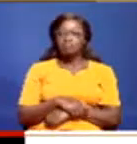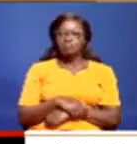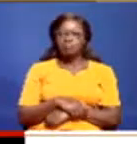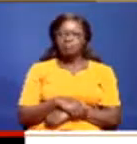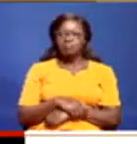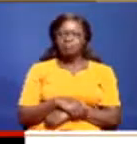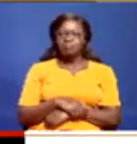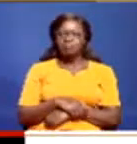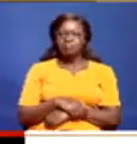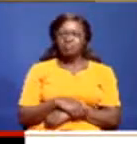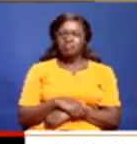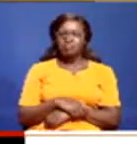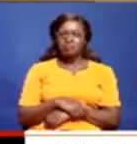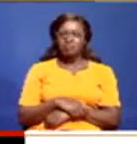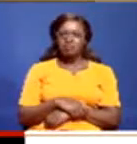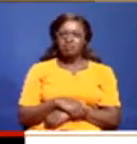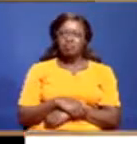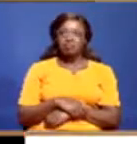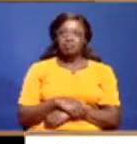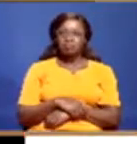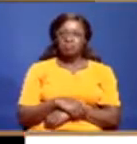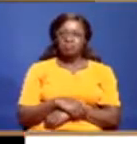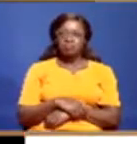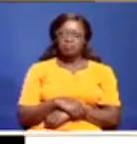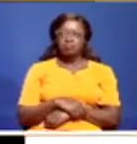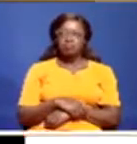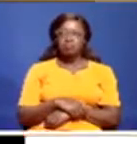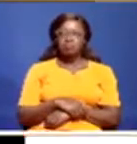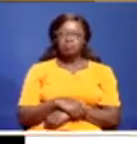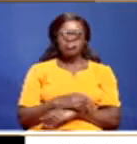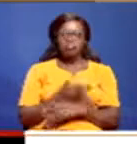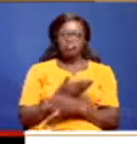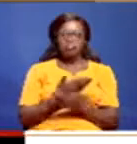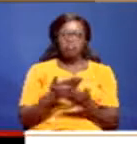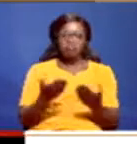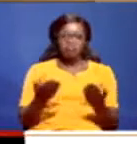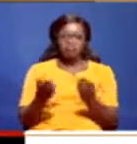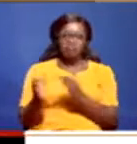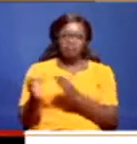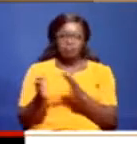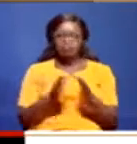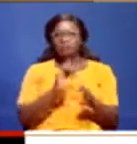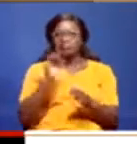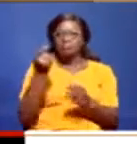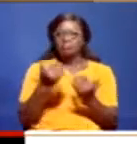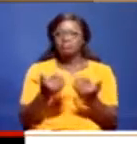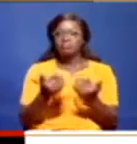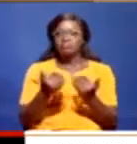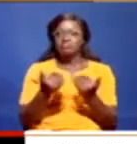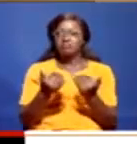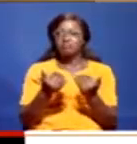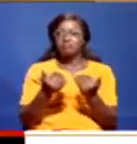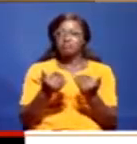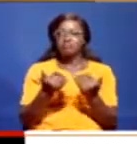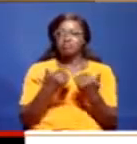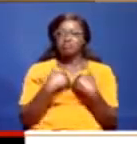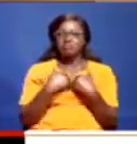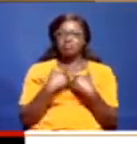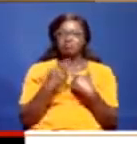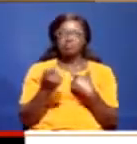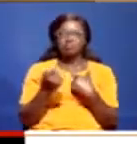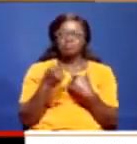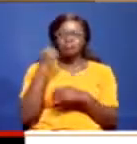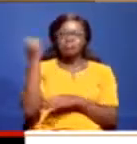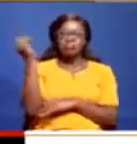Well, that is Alan Aoko's report, voiced by Hibak Said. Moving on, Kenyans can now leverage smaller wind turbines